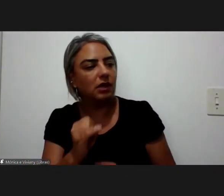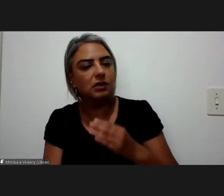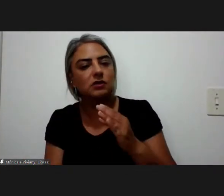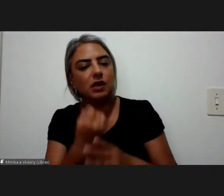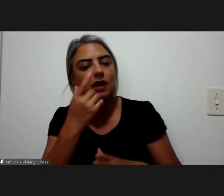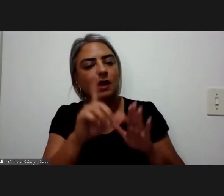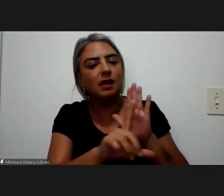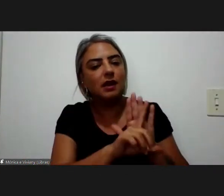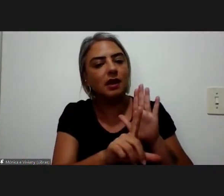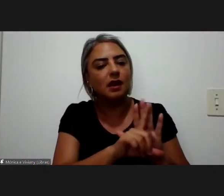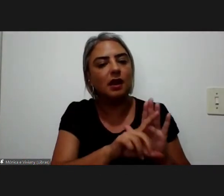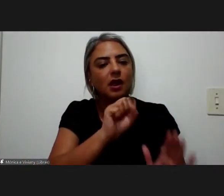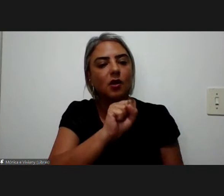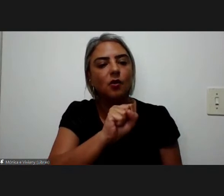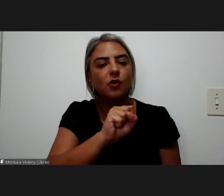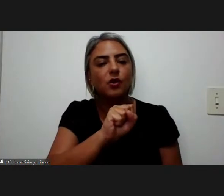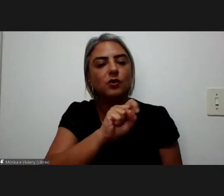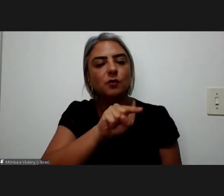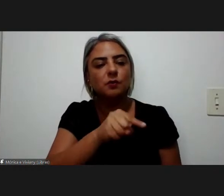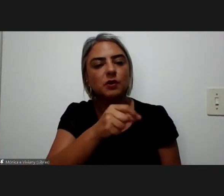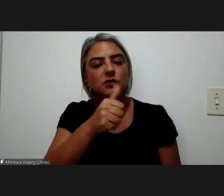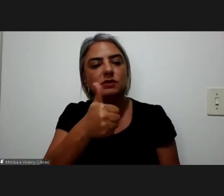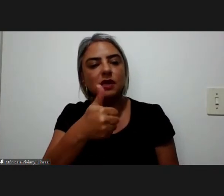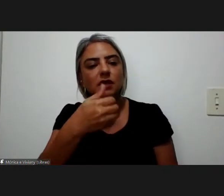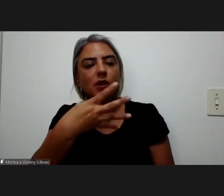important law that was created was the law